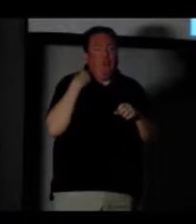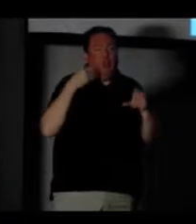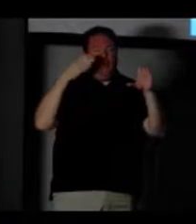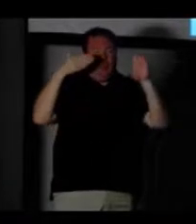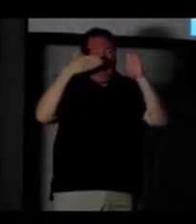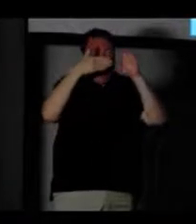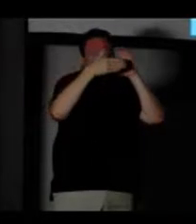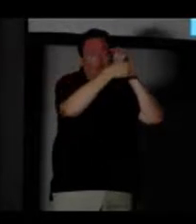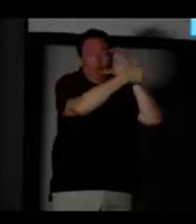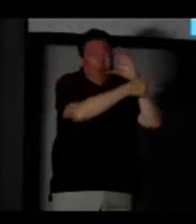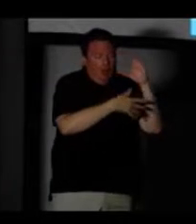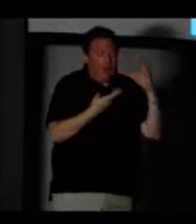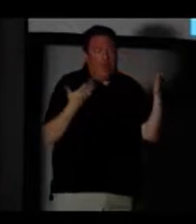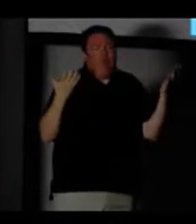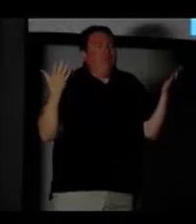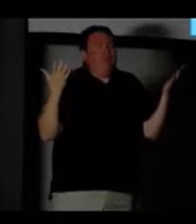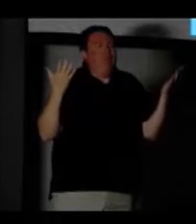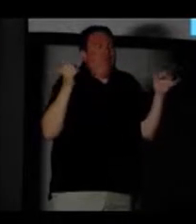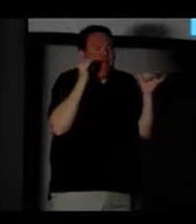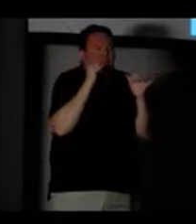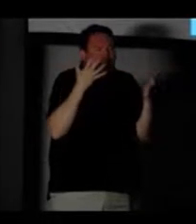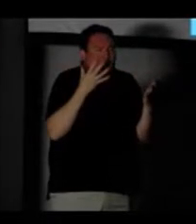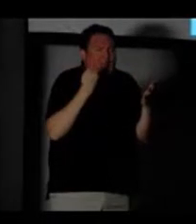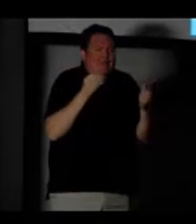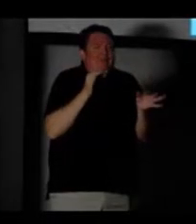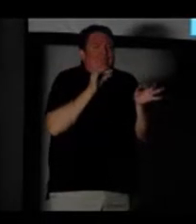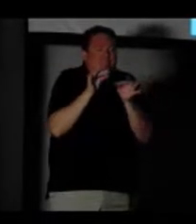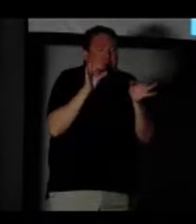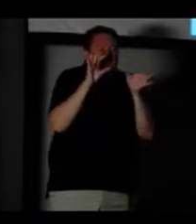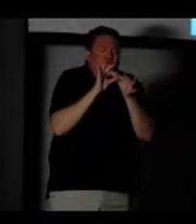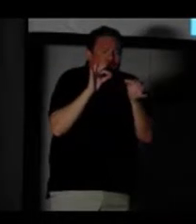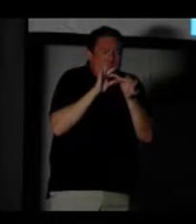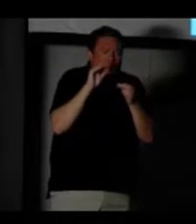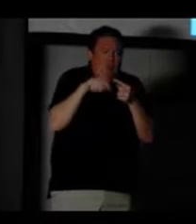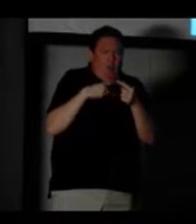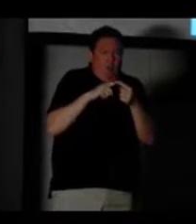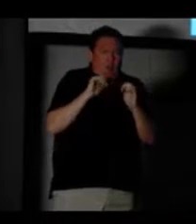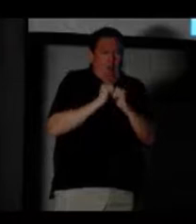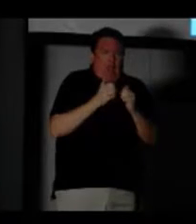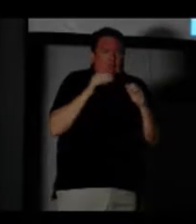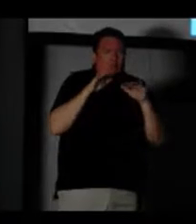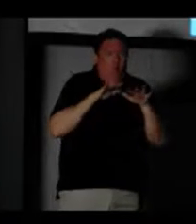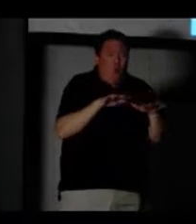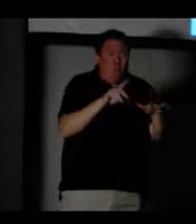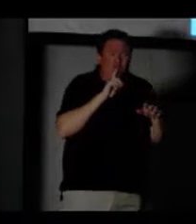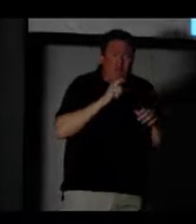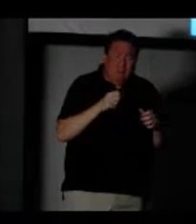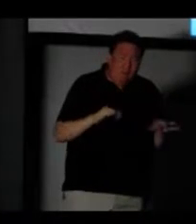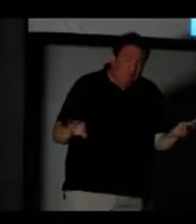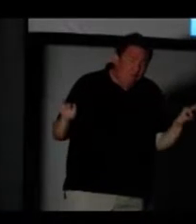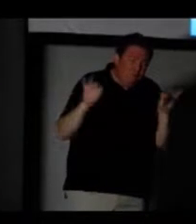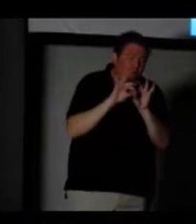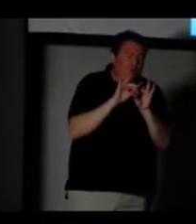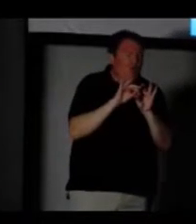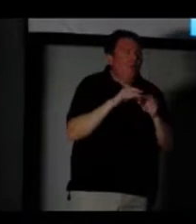them, kind of lurching towards them, and then telling them a story about the importance of the oceans. It was a great collaboration, but I think